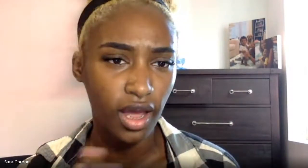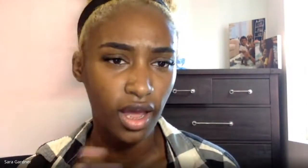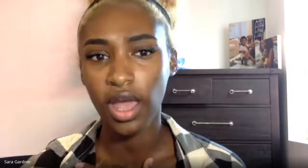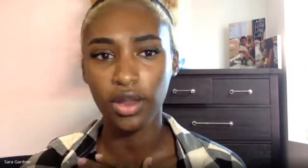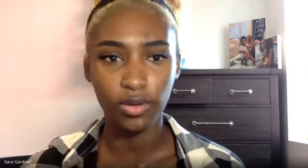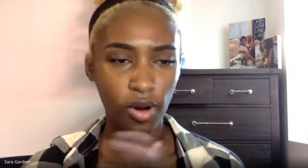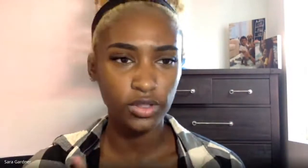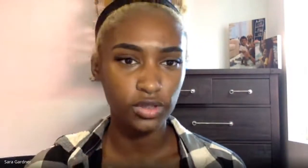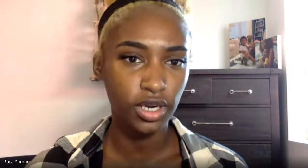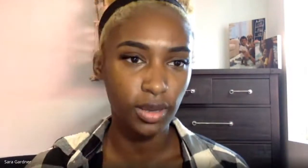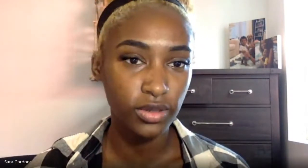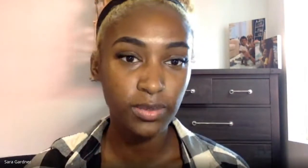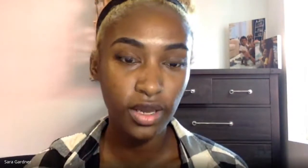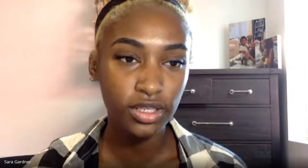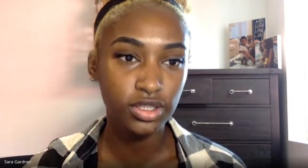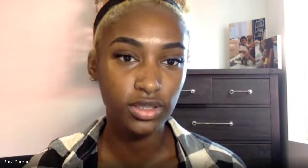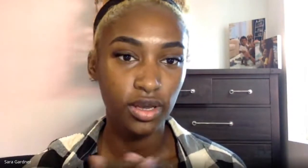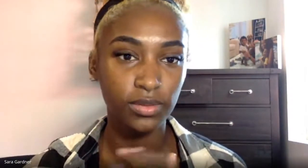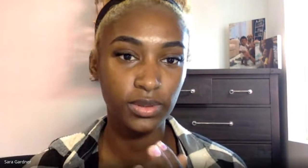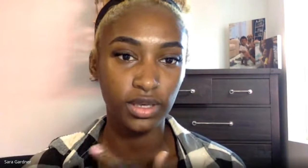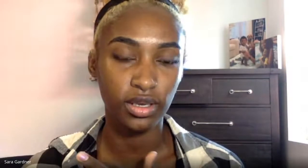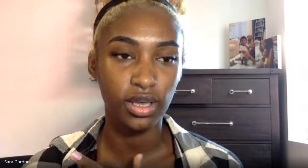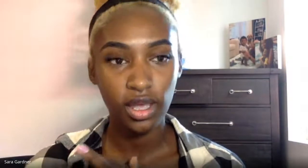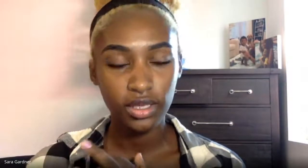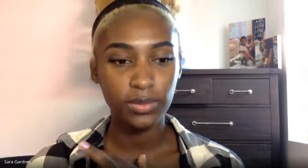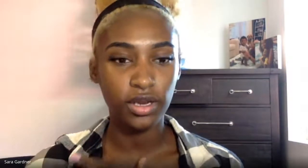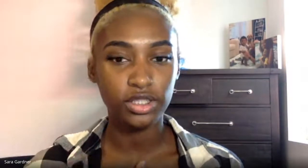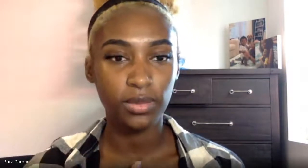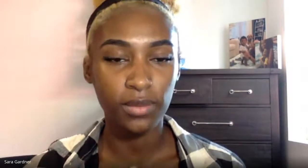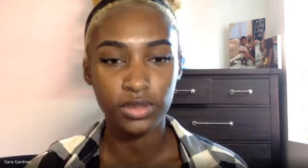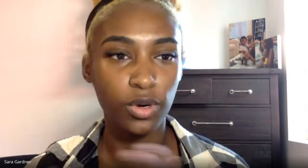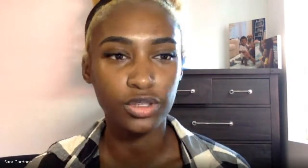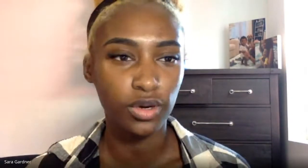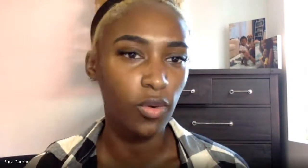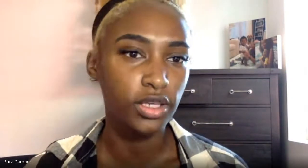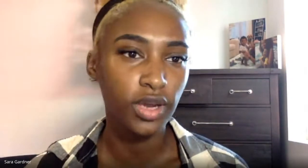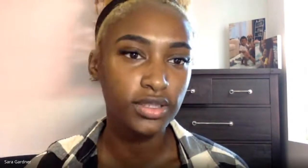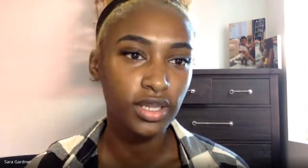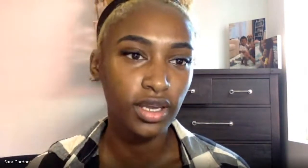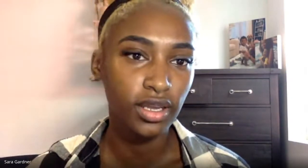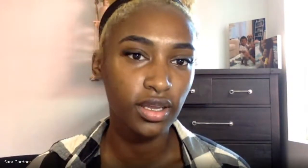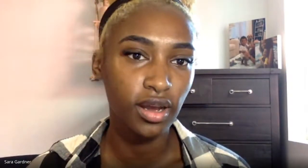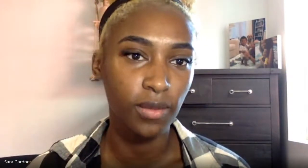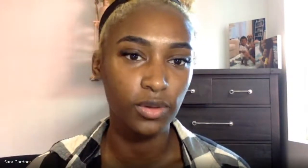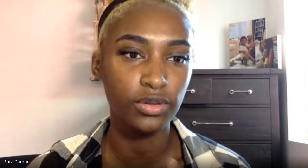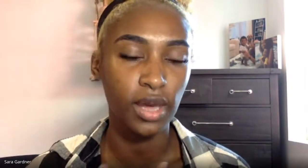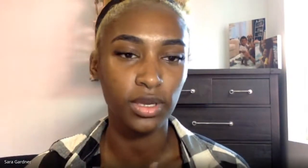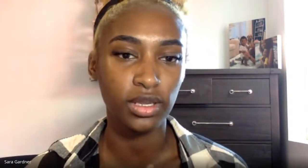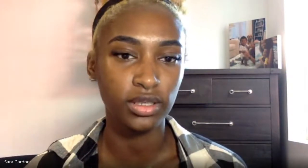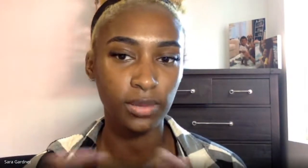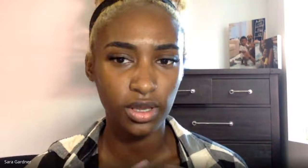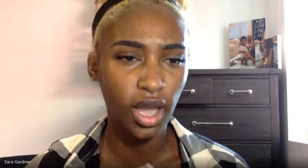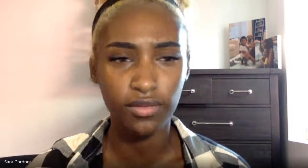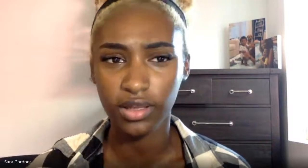that way. I know also sharing about Spanish, speaking Spanish, sometimes the words don't quite translate. You lose